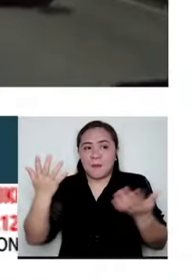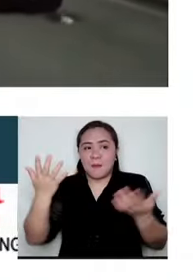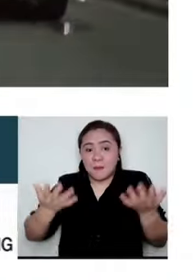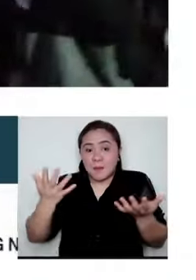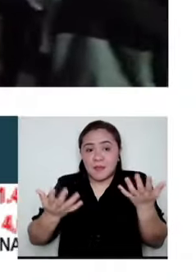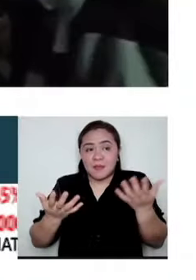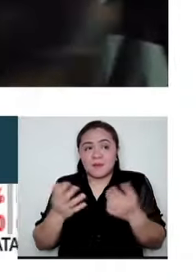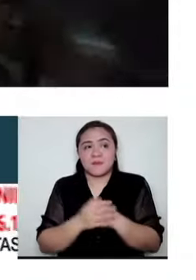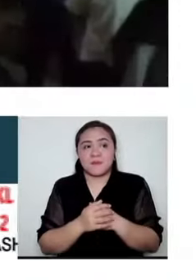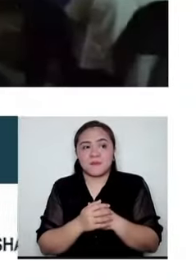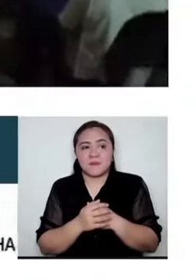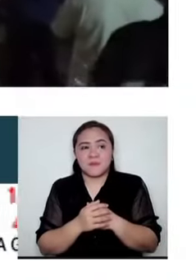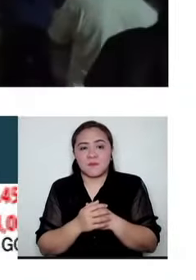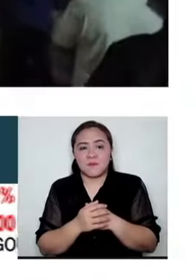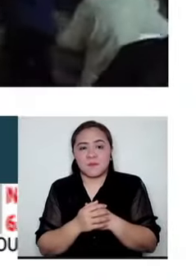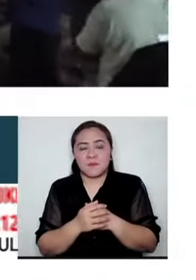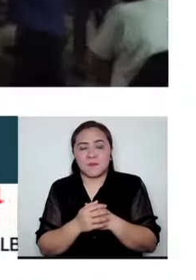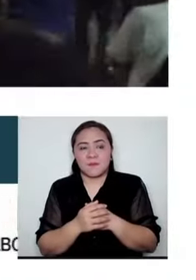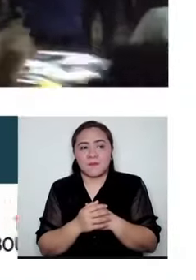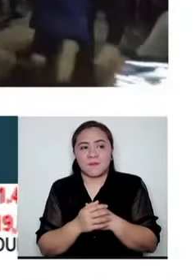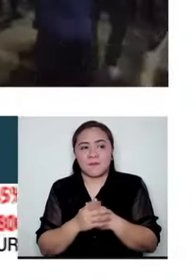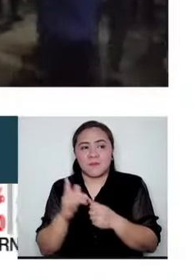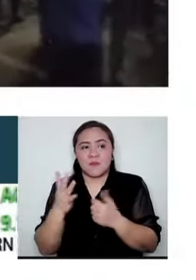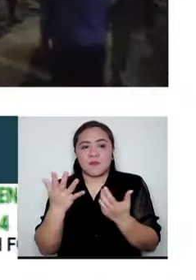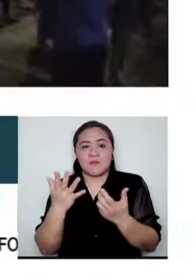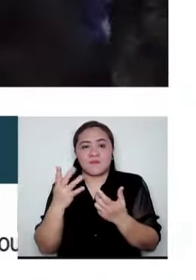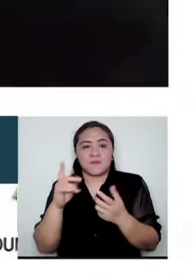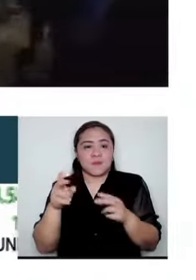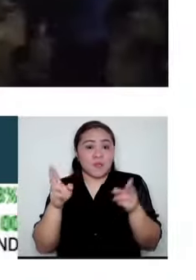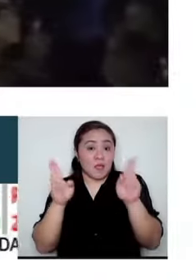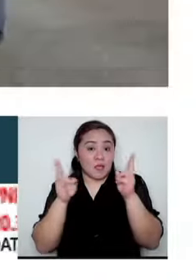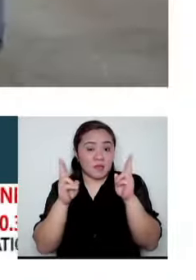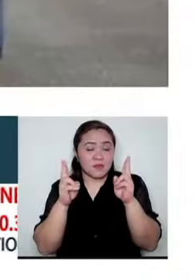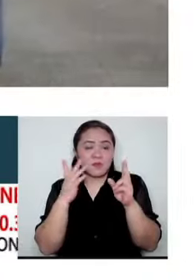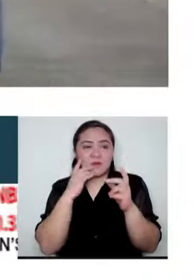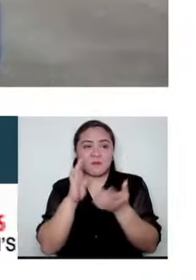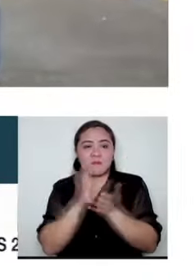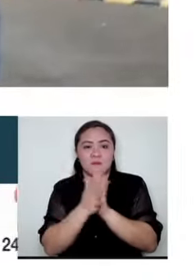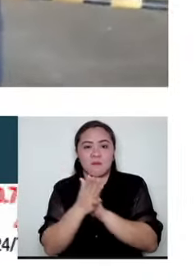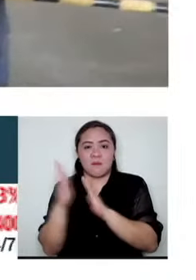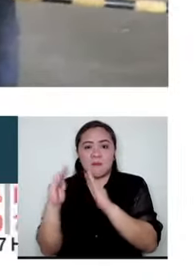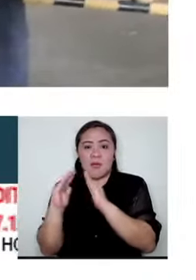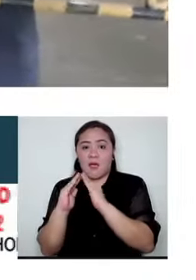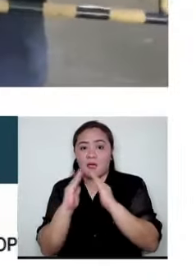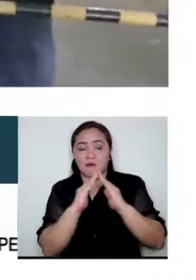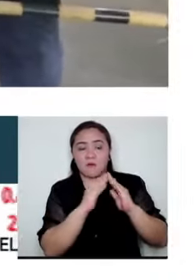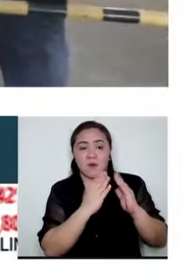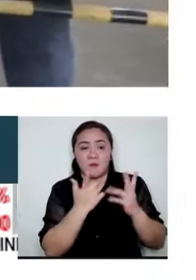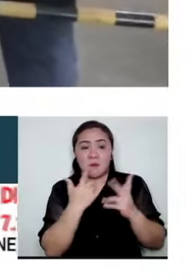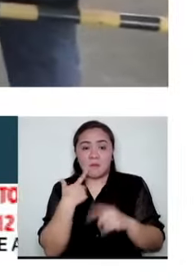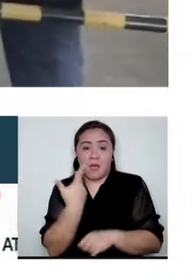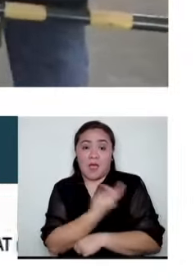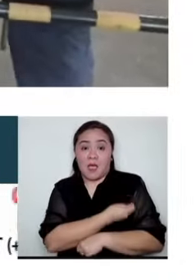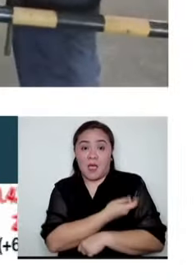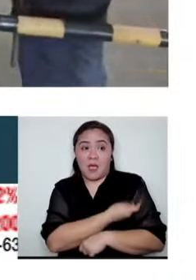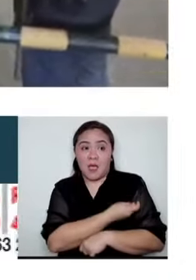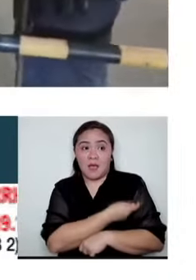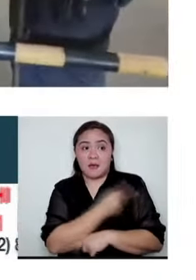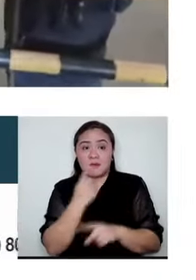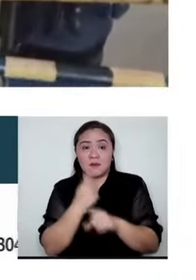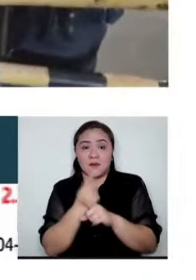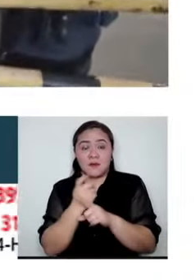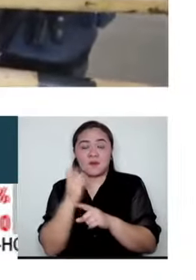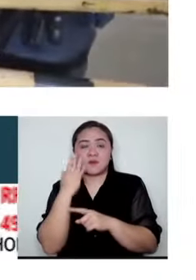help put up a sense of urgency on the part of household members that they should be vaccinated and be a cause